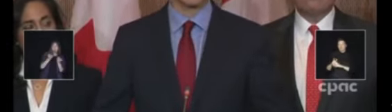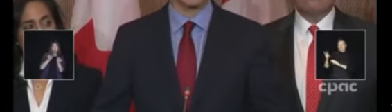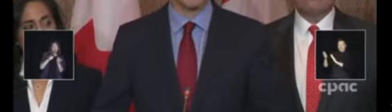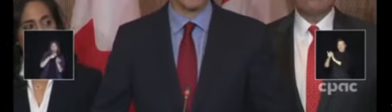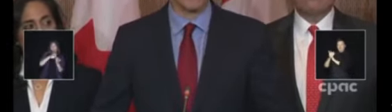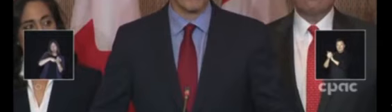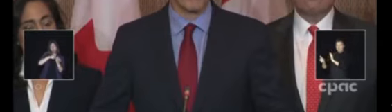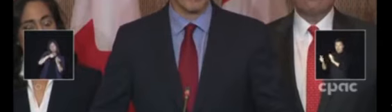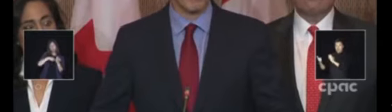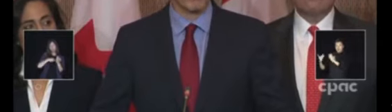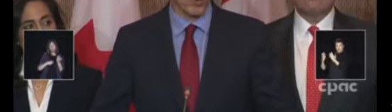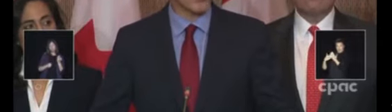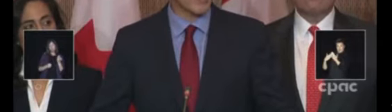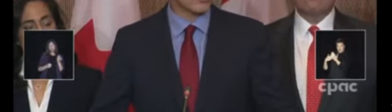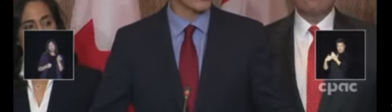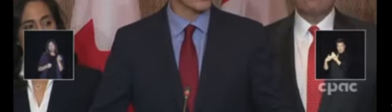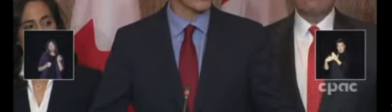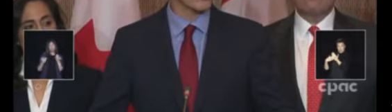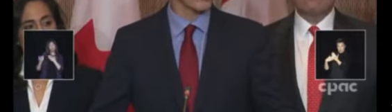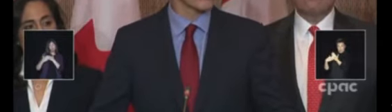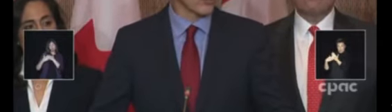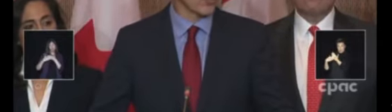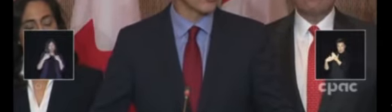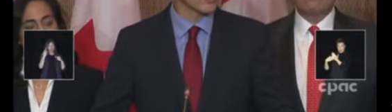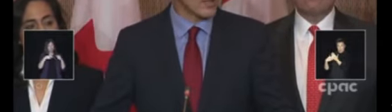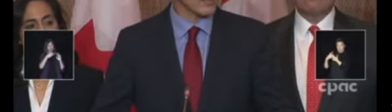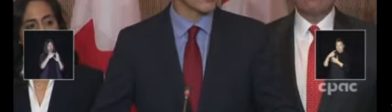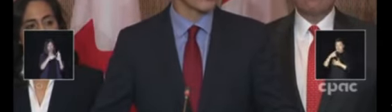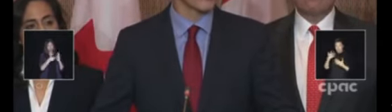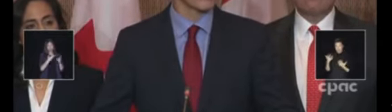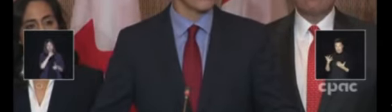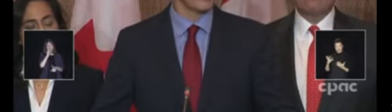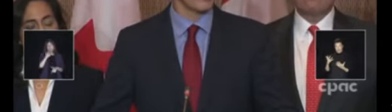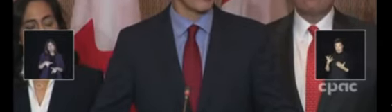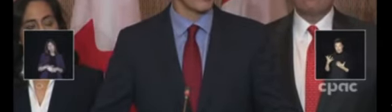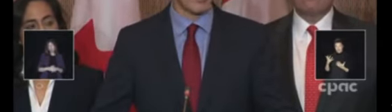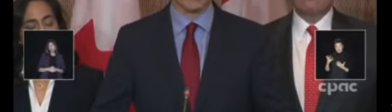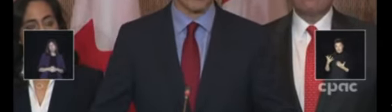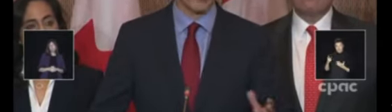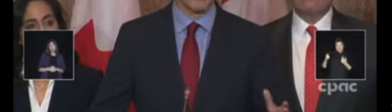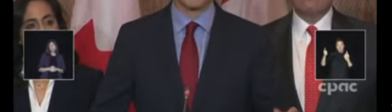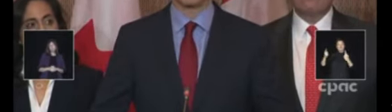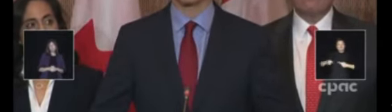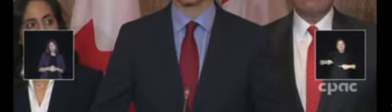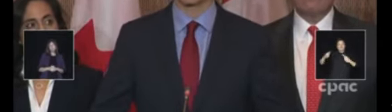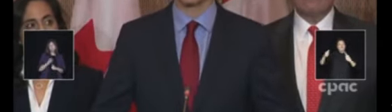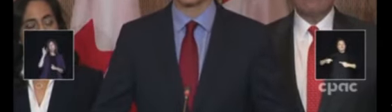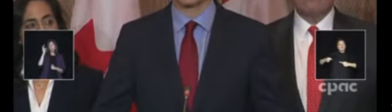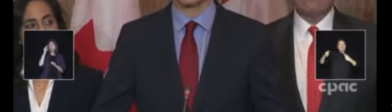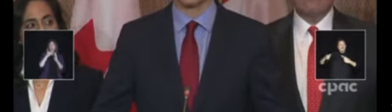the border measures are no longer necessary. And travel measures are no longer necessary.